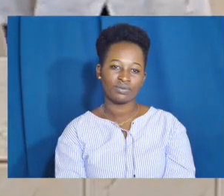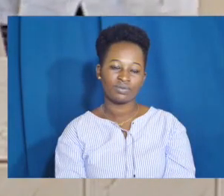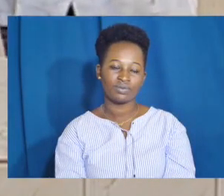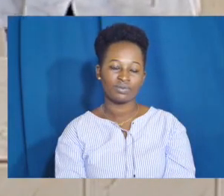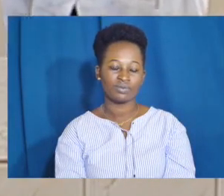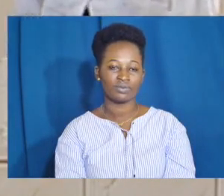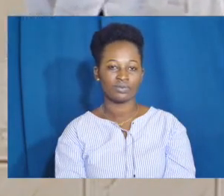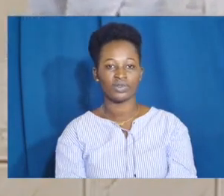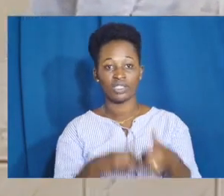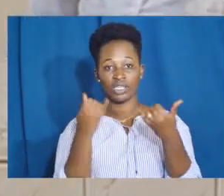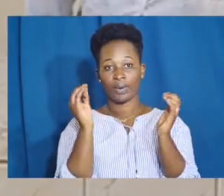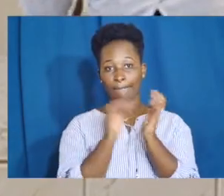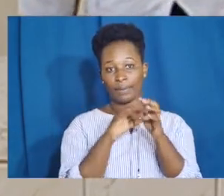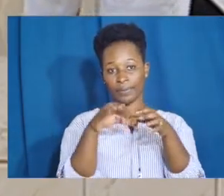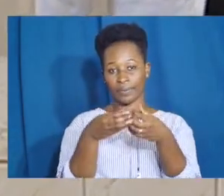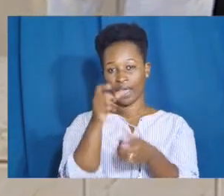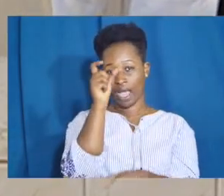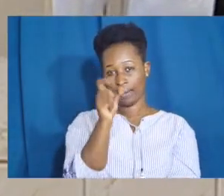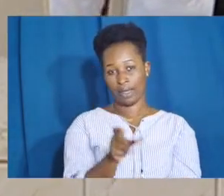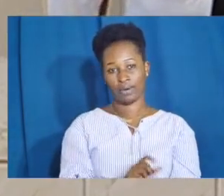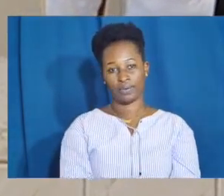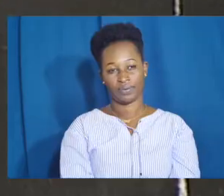Let us classify humans.